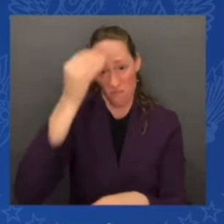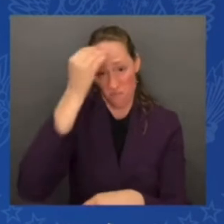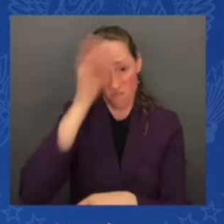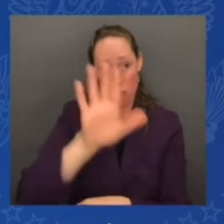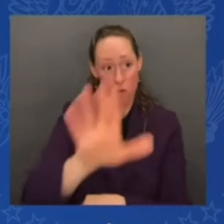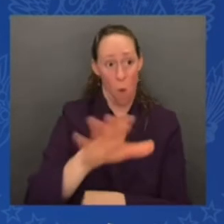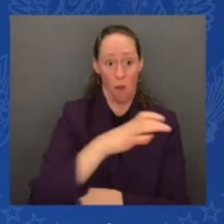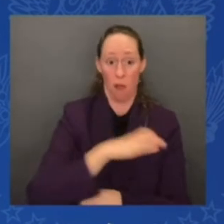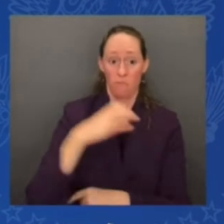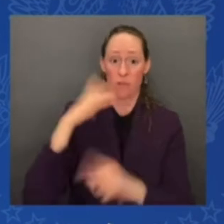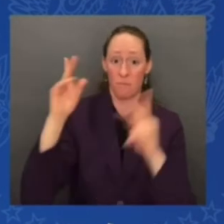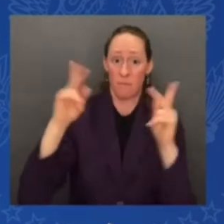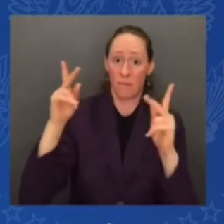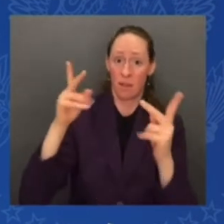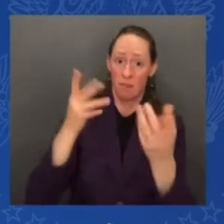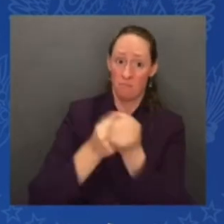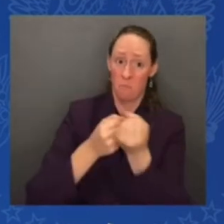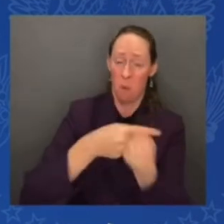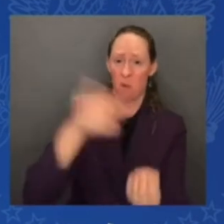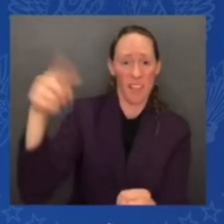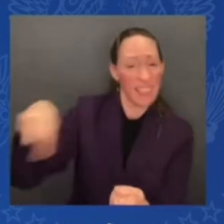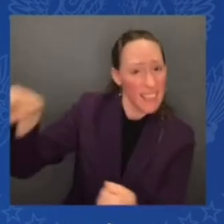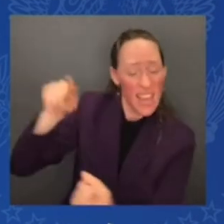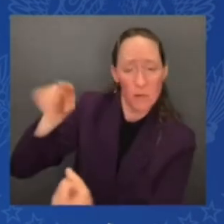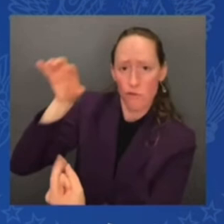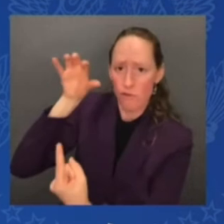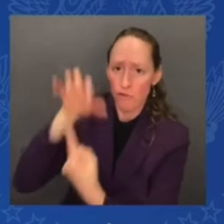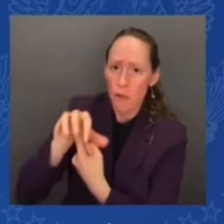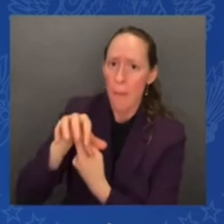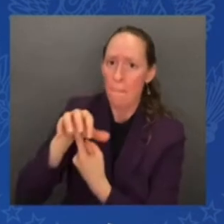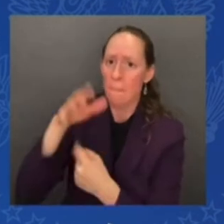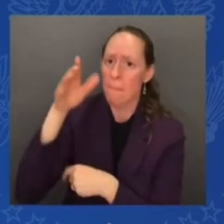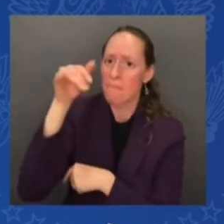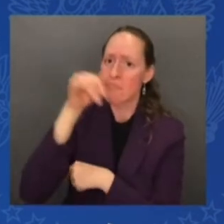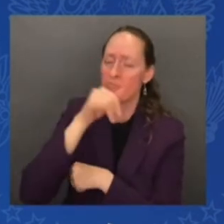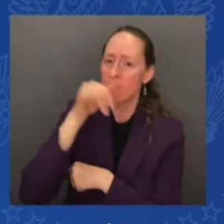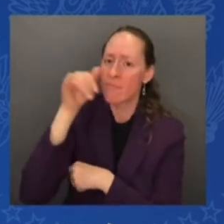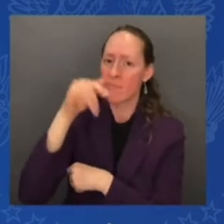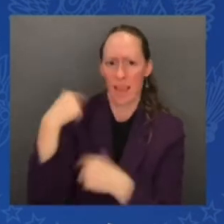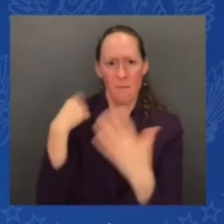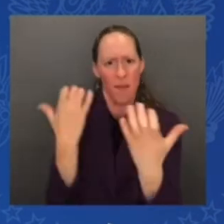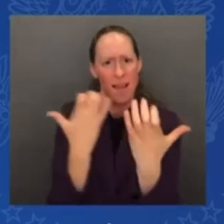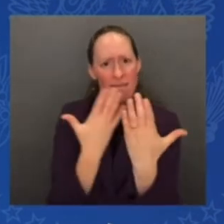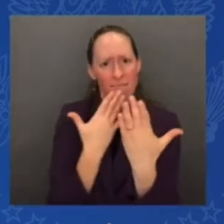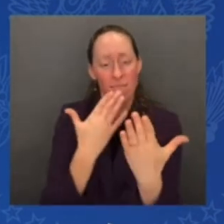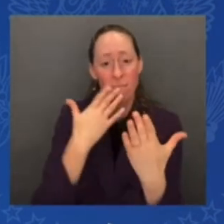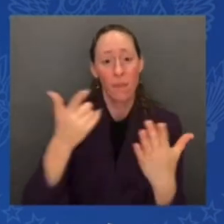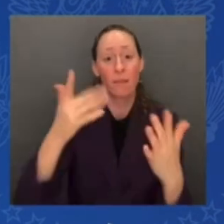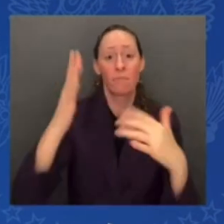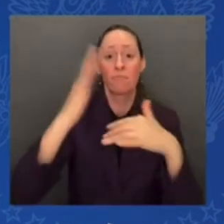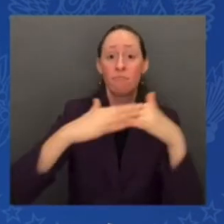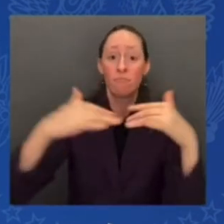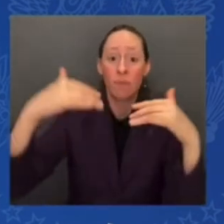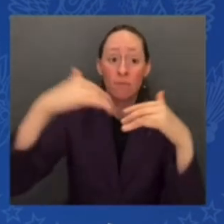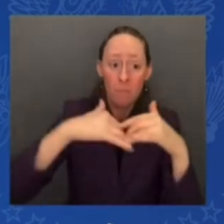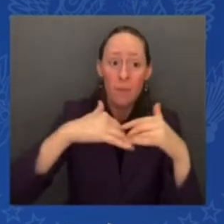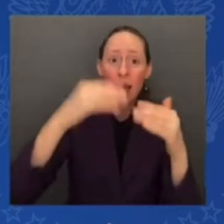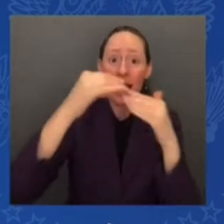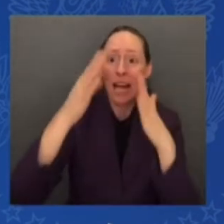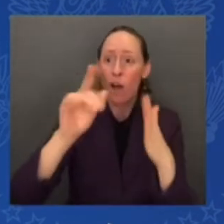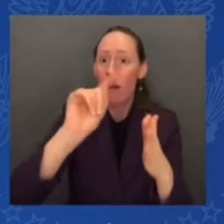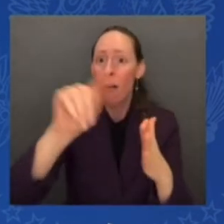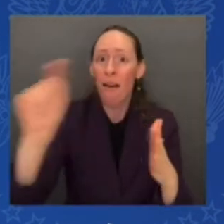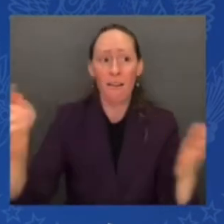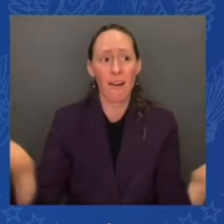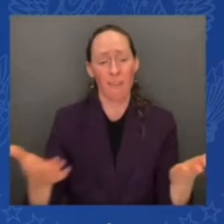leaders for being here. I just want you to know, I was raised by a guy most of you don't know. He's